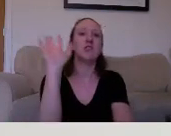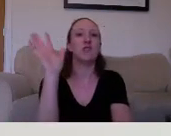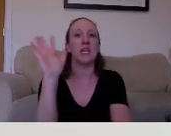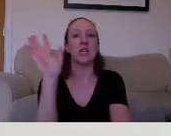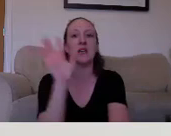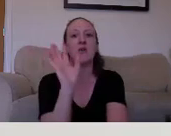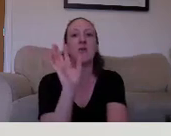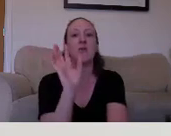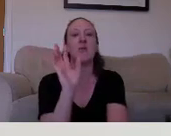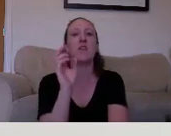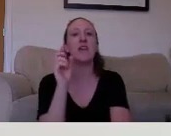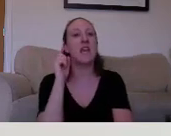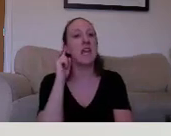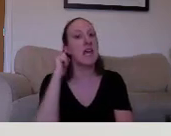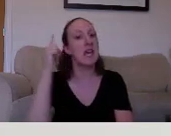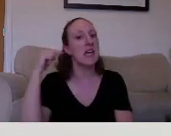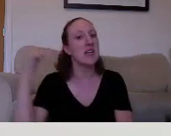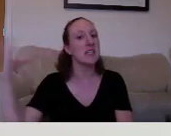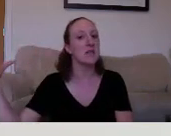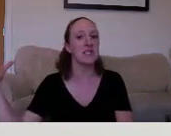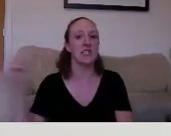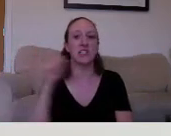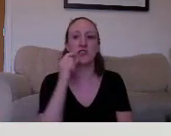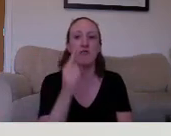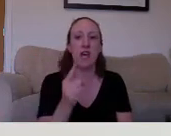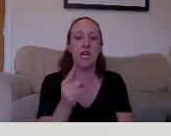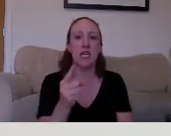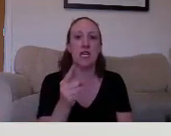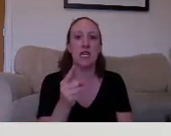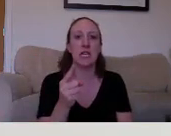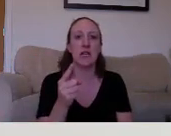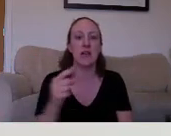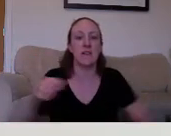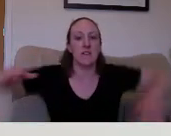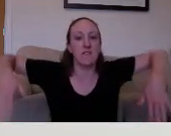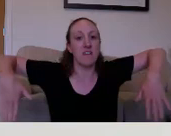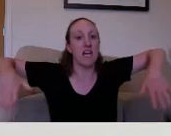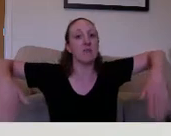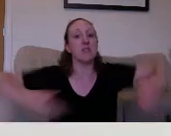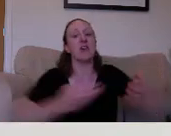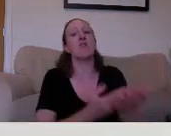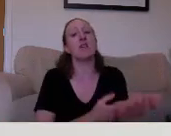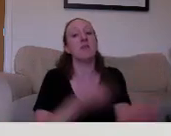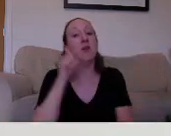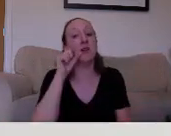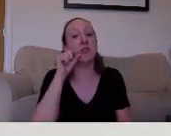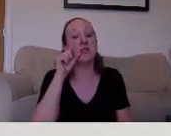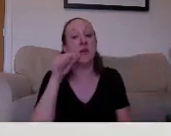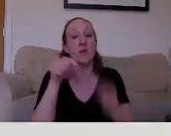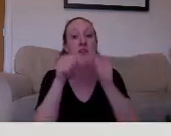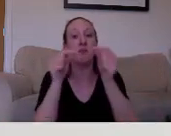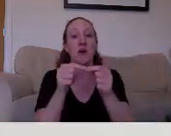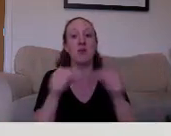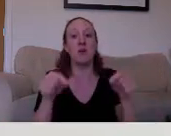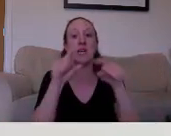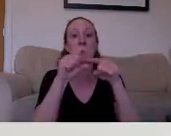a tree with an ear-splitting shriek, there flapped a green bird with